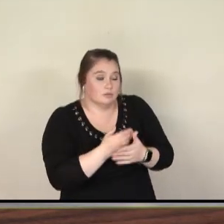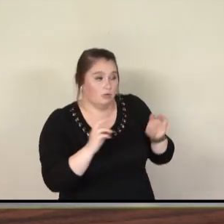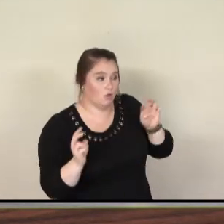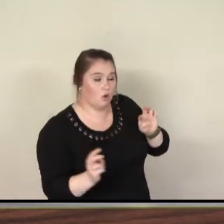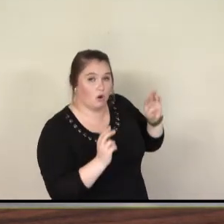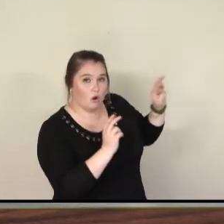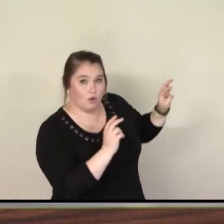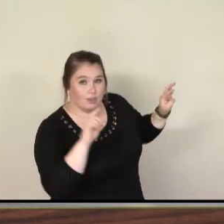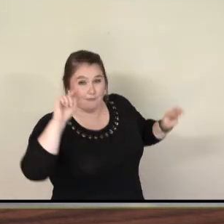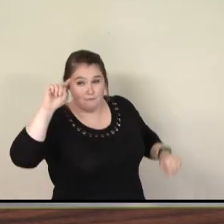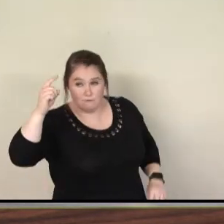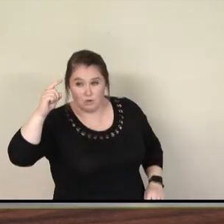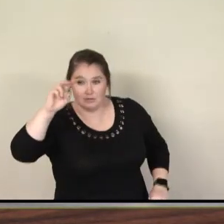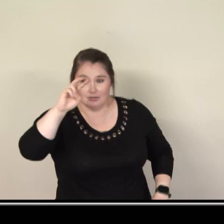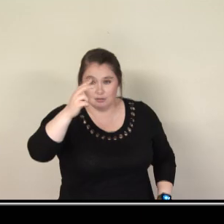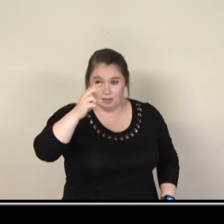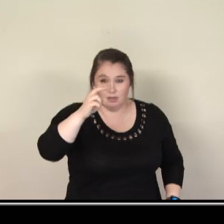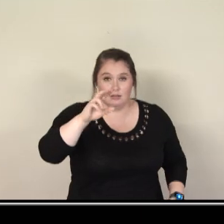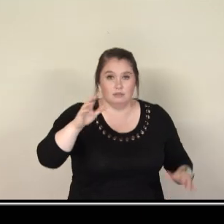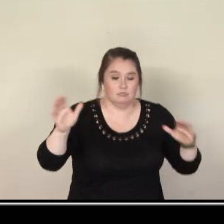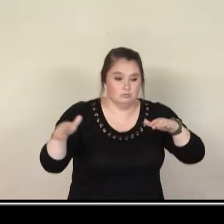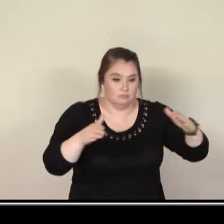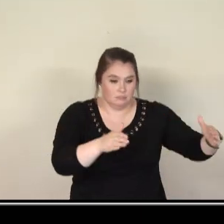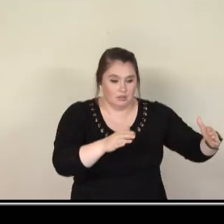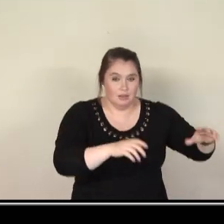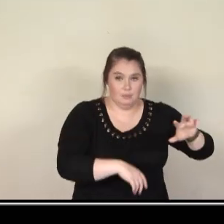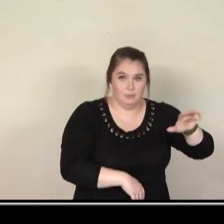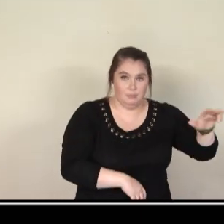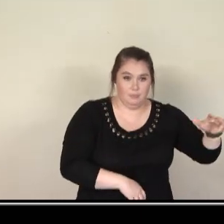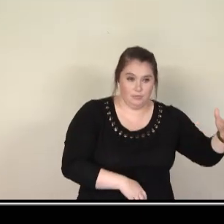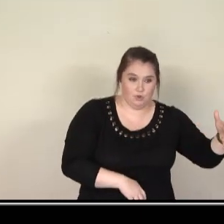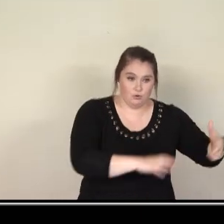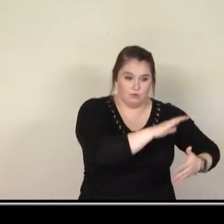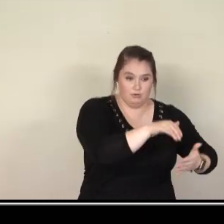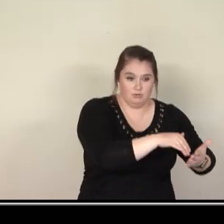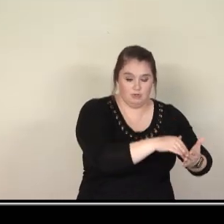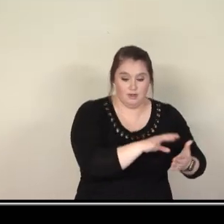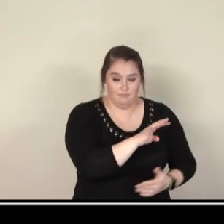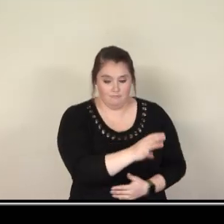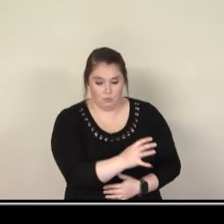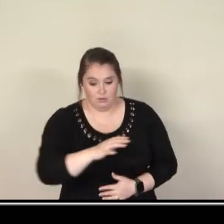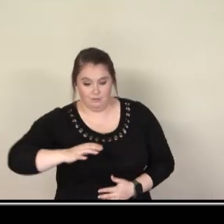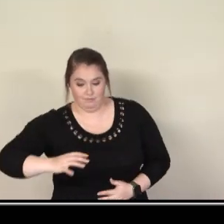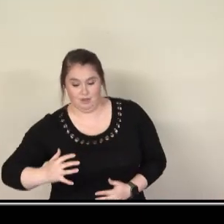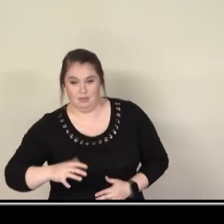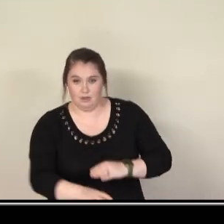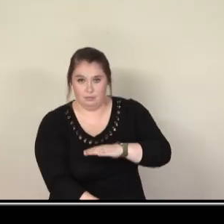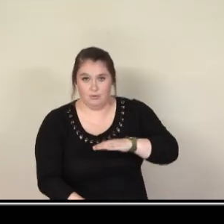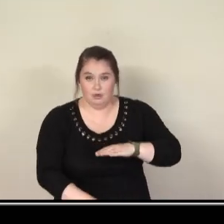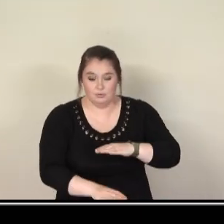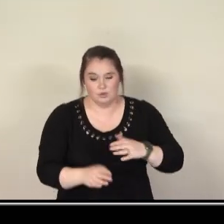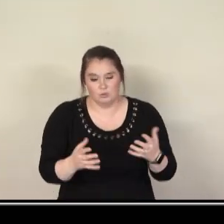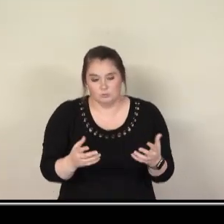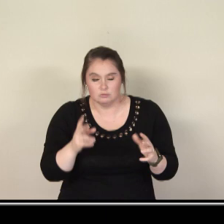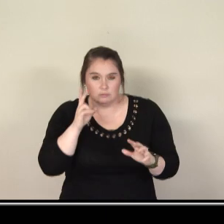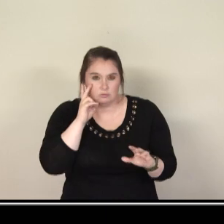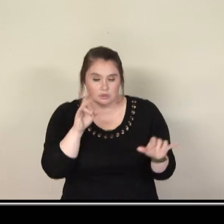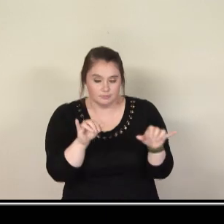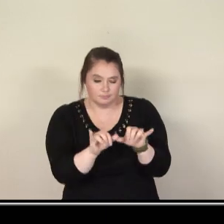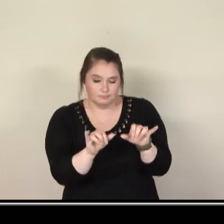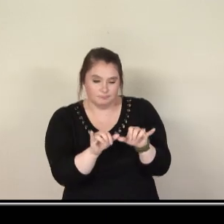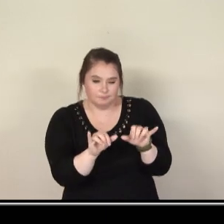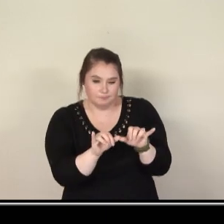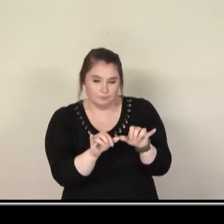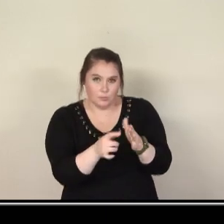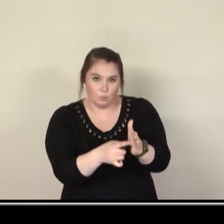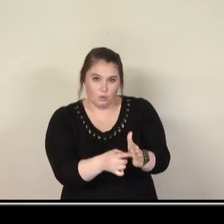identified 1st, 2nd, the middle has 3rd, 4th, and the right is on the 5th. So it all kind of comes down to a square footage